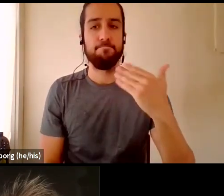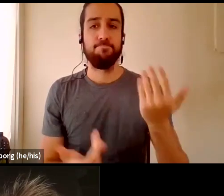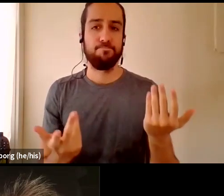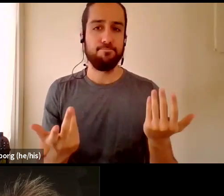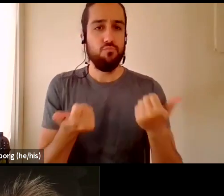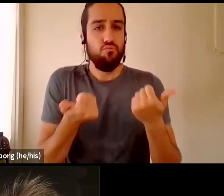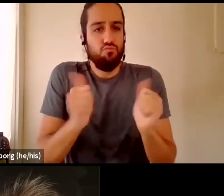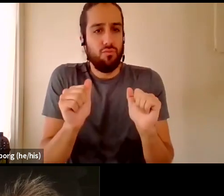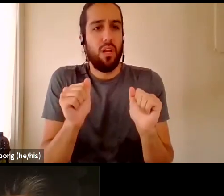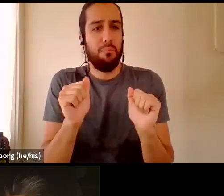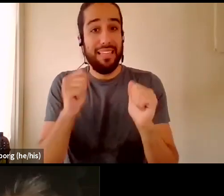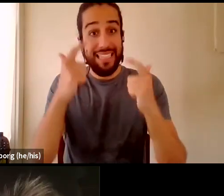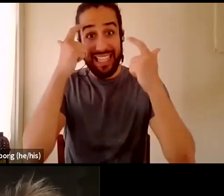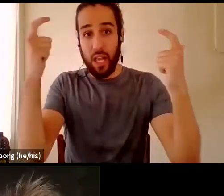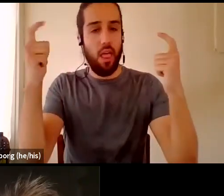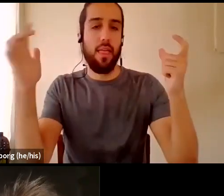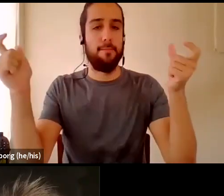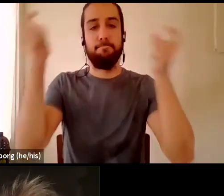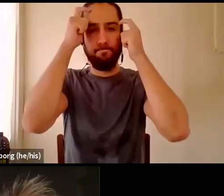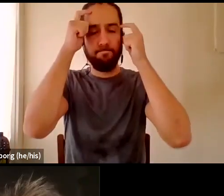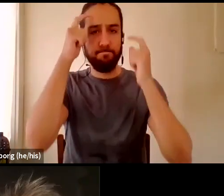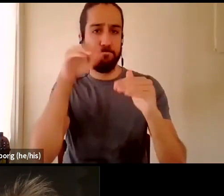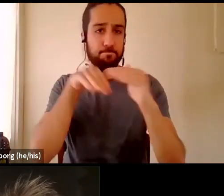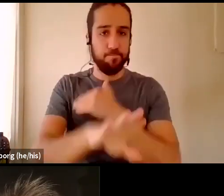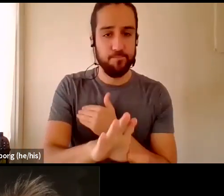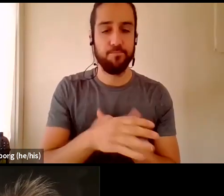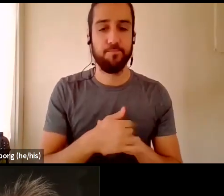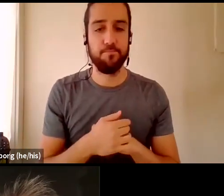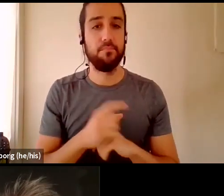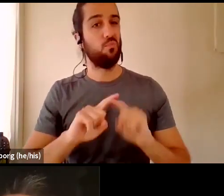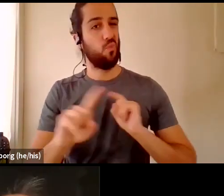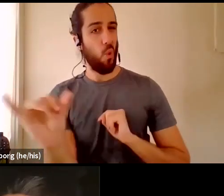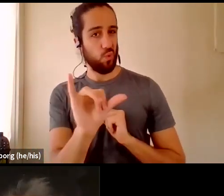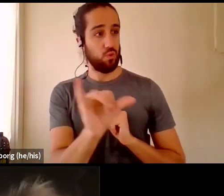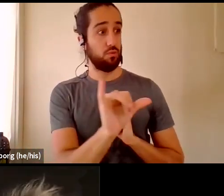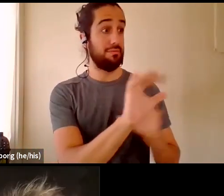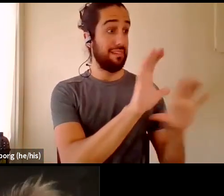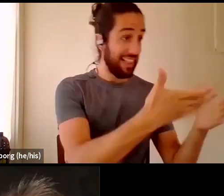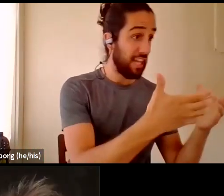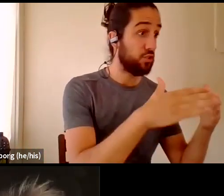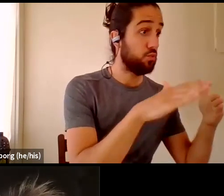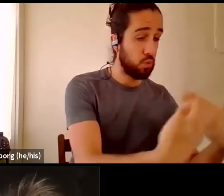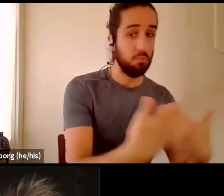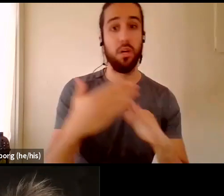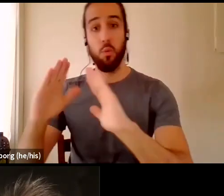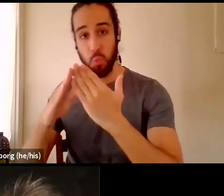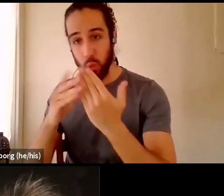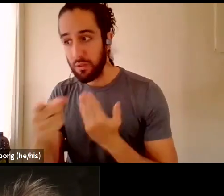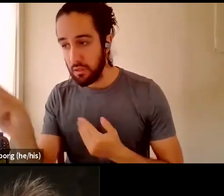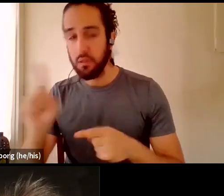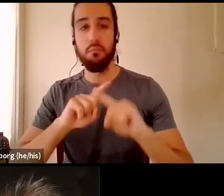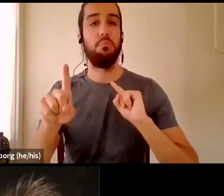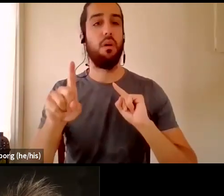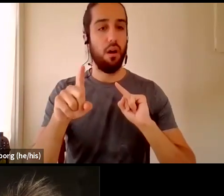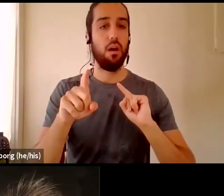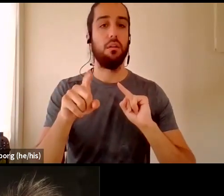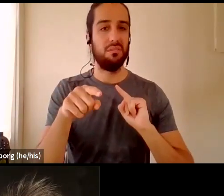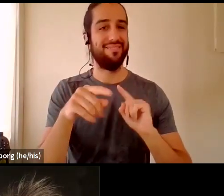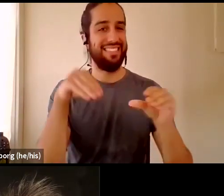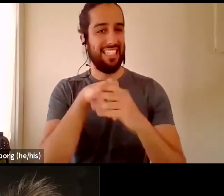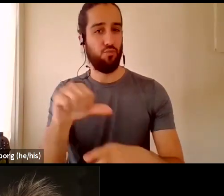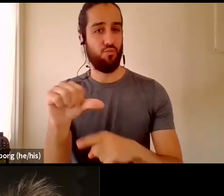try to be egoless in that, but also in the rehearsal room. Is going, you know, how can I, you